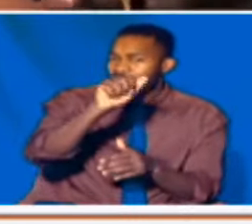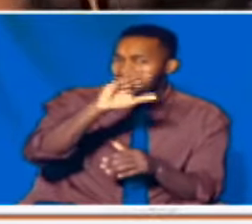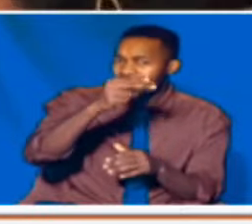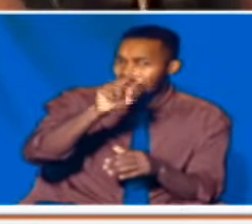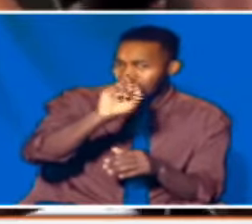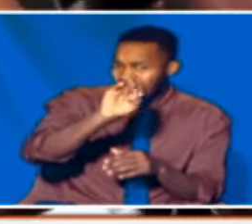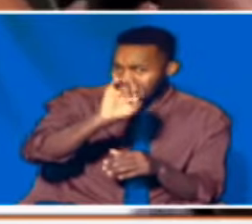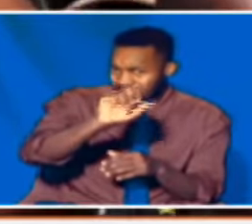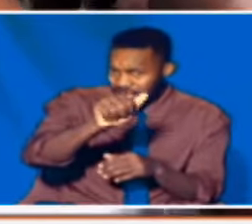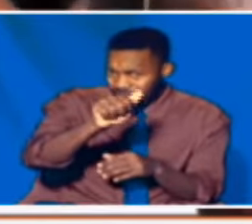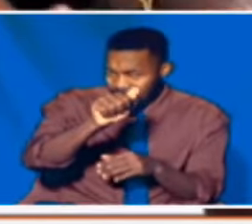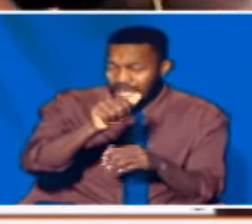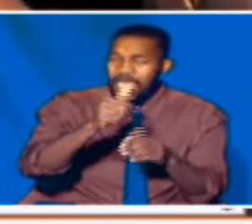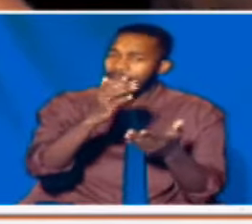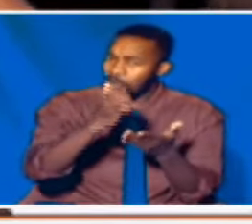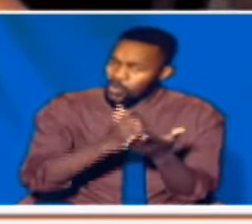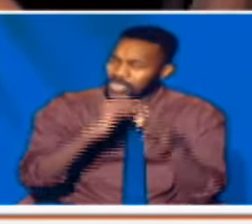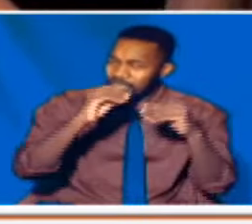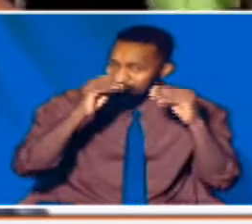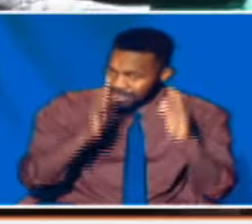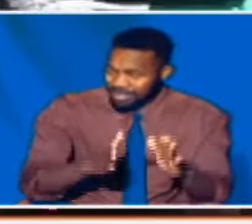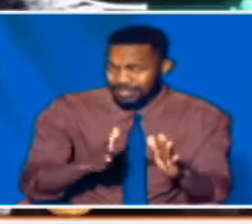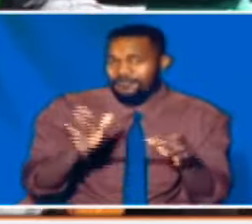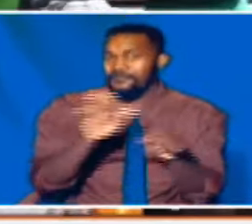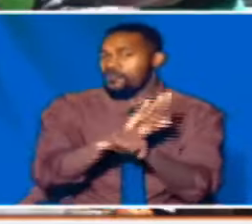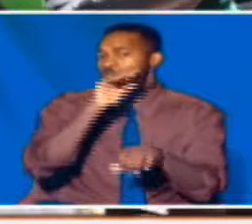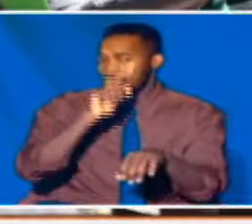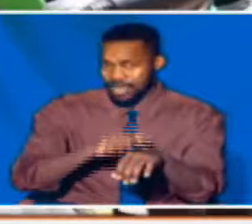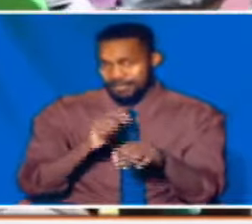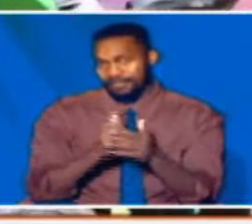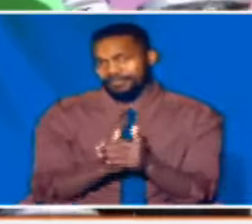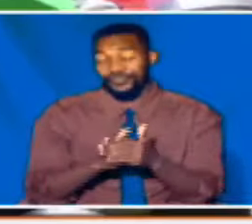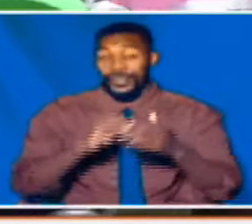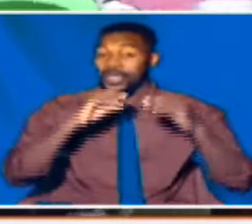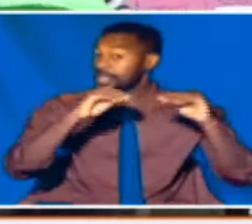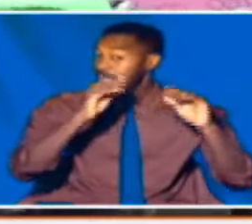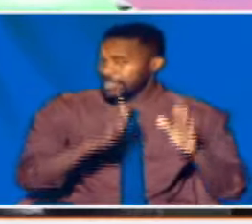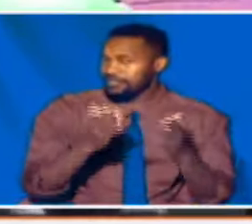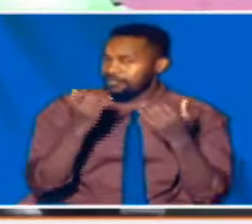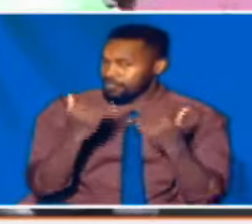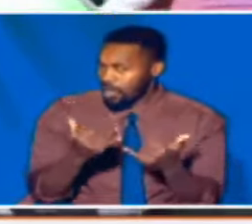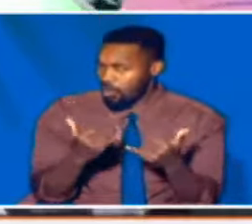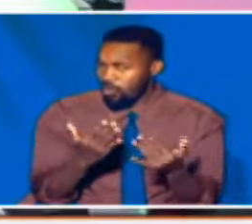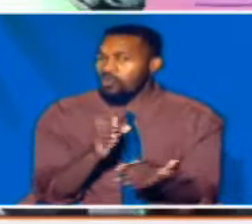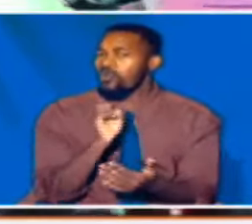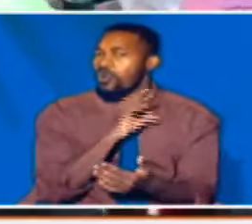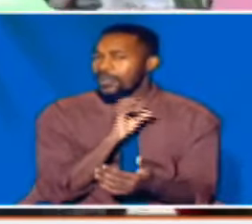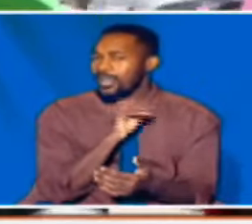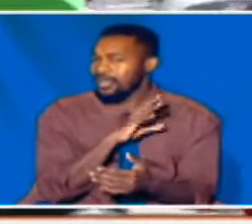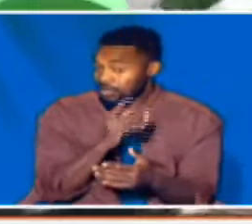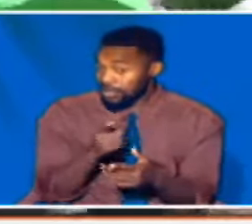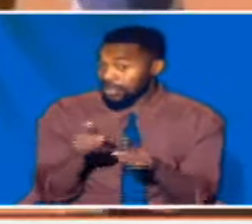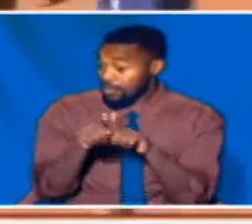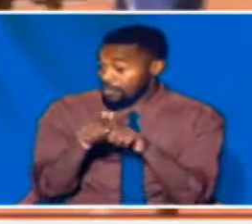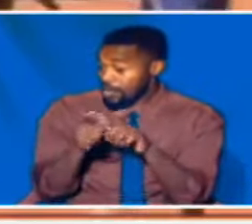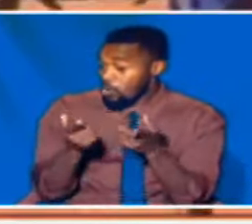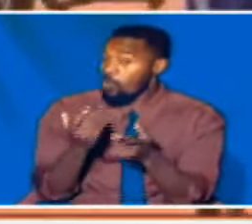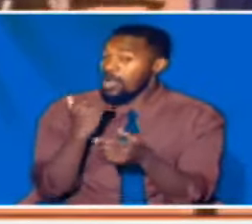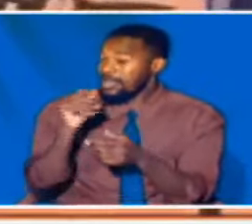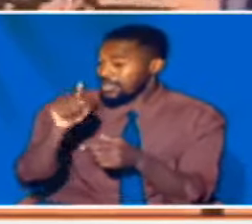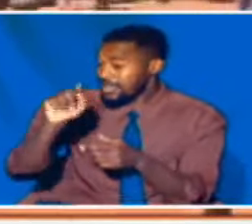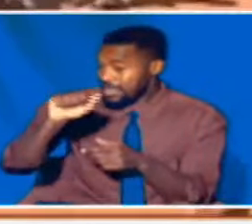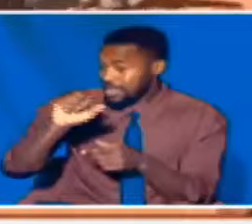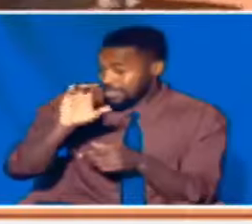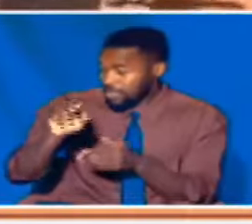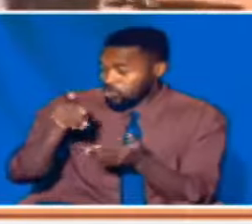pensionable terms. And make sure that you add more teachers. The teachers are claiming compensation from TSC for allegedly paying